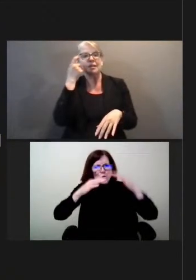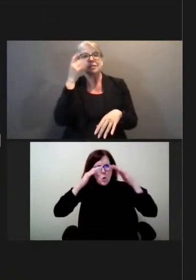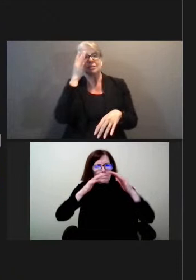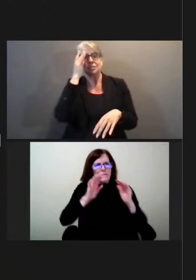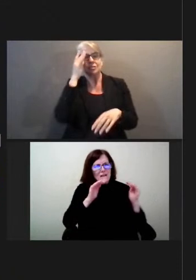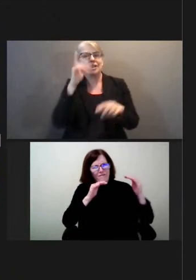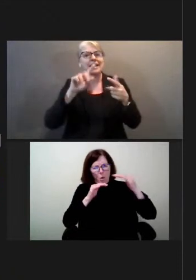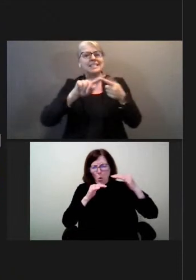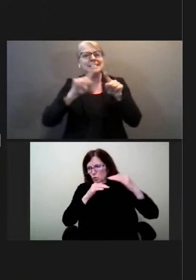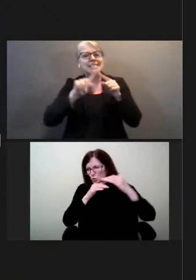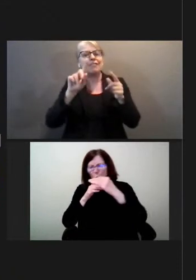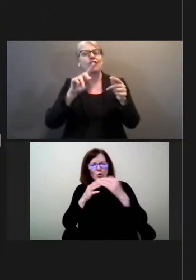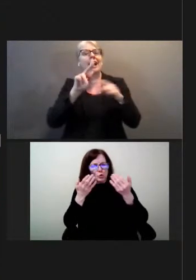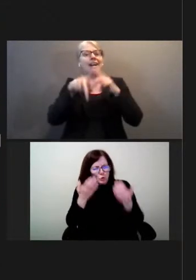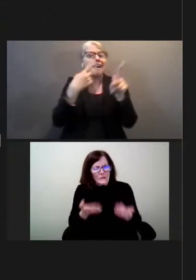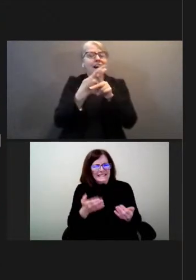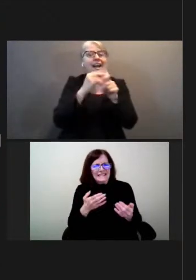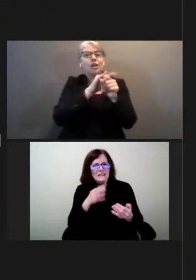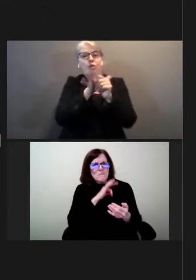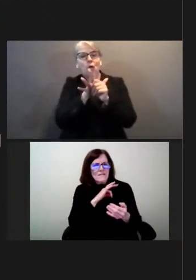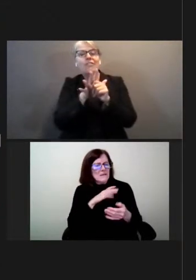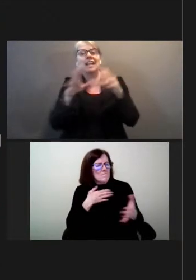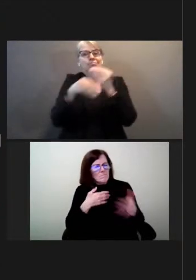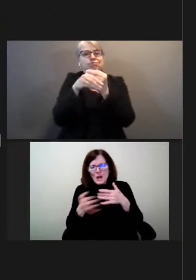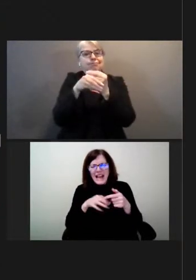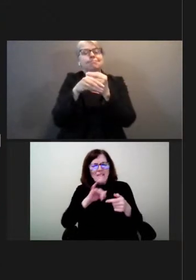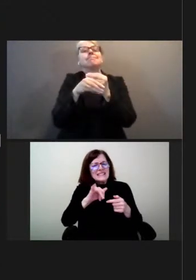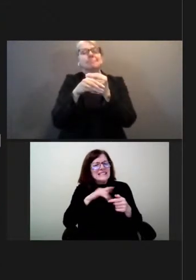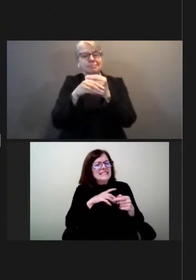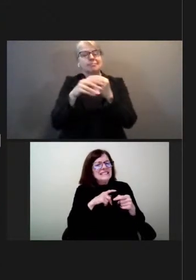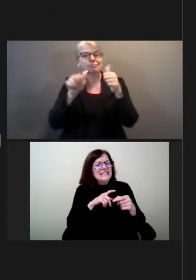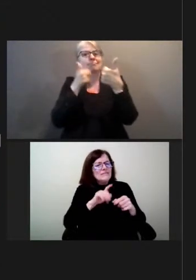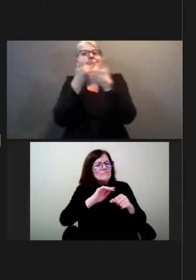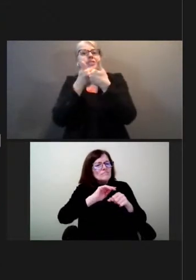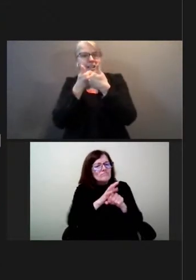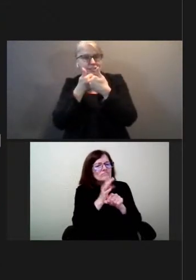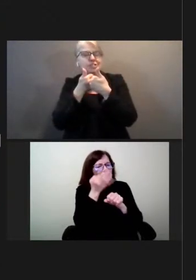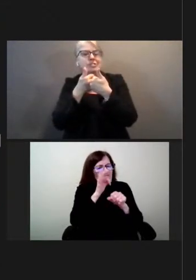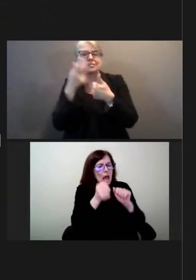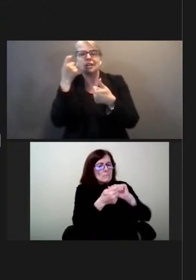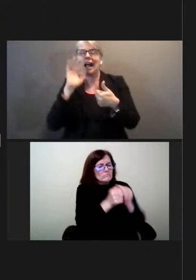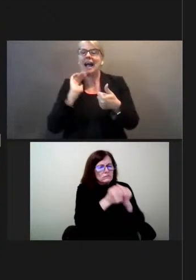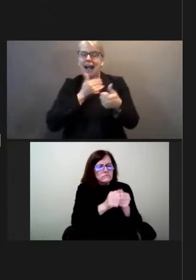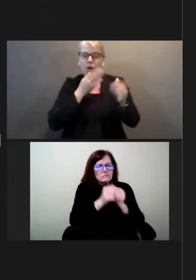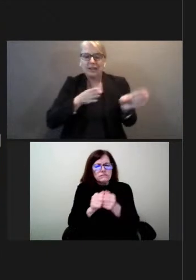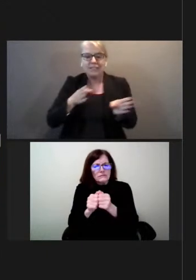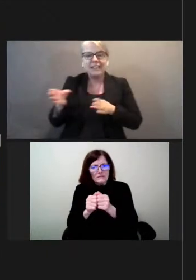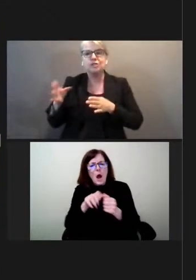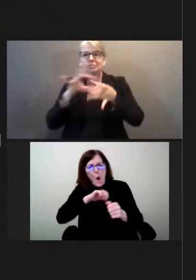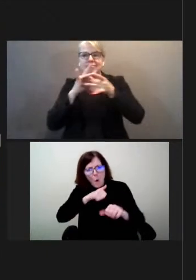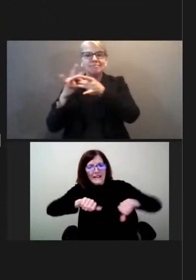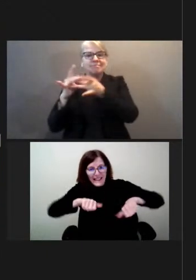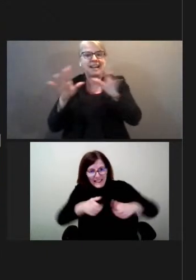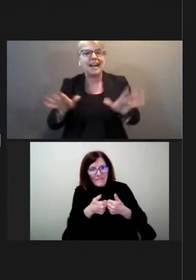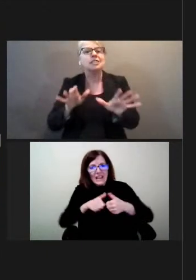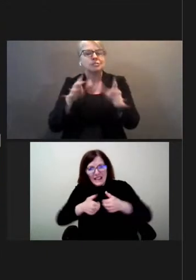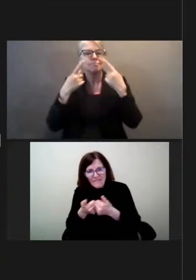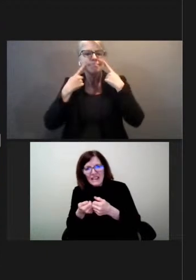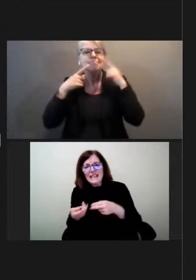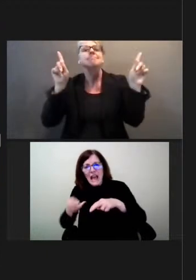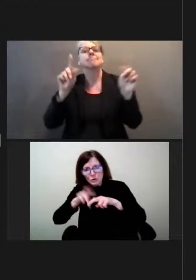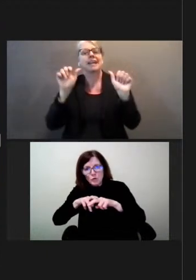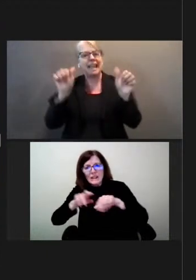variants of concern, are an additional challenge with this wave, our individual and collective actions can be effective at bending that